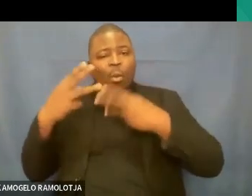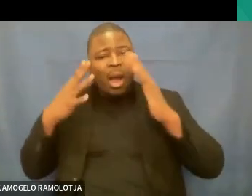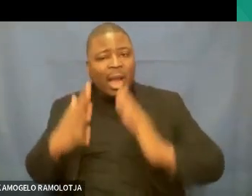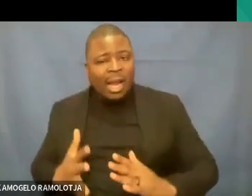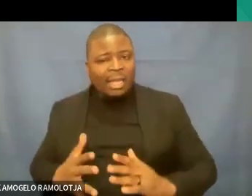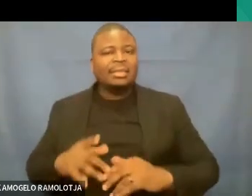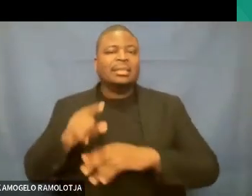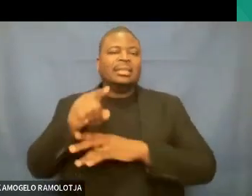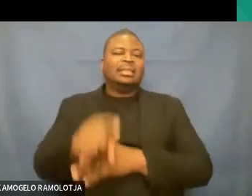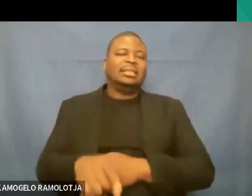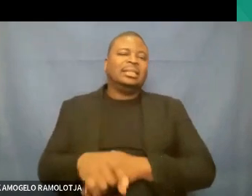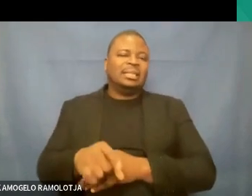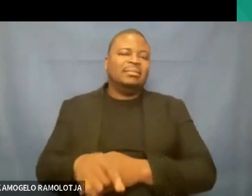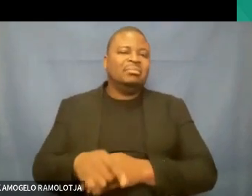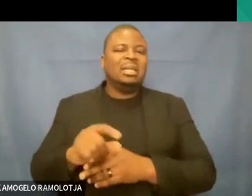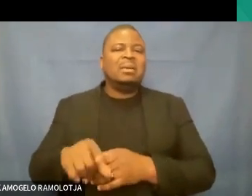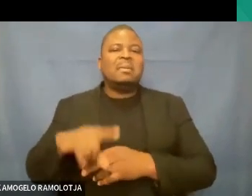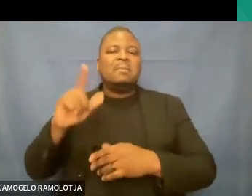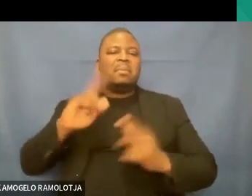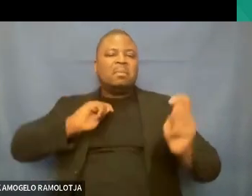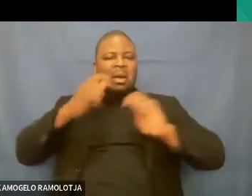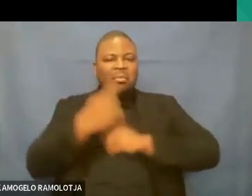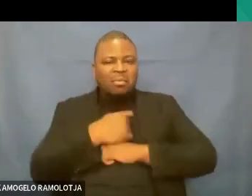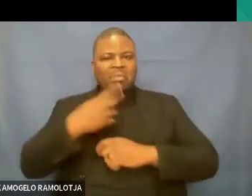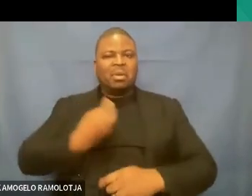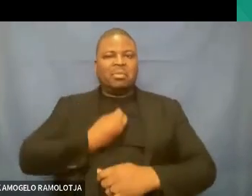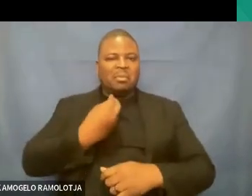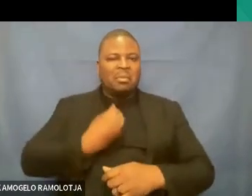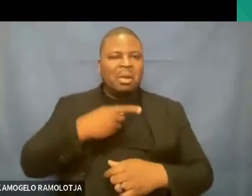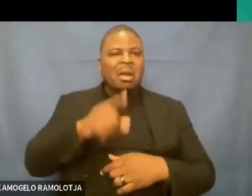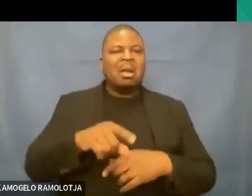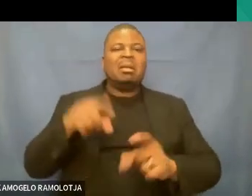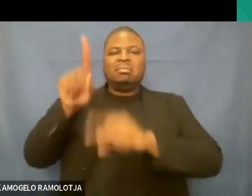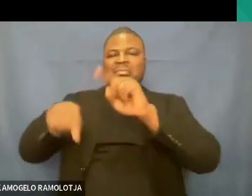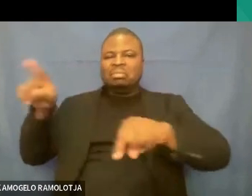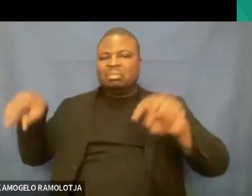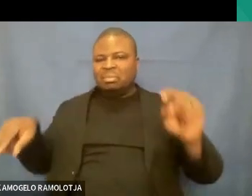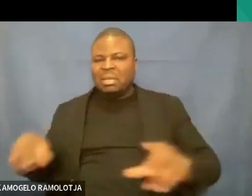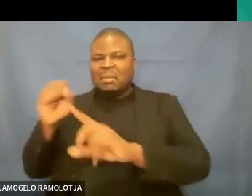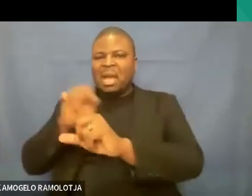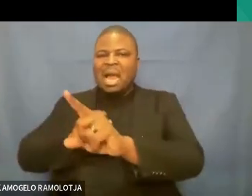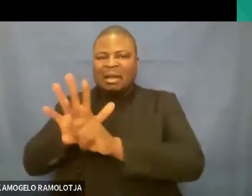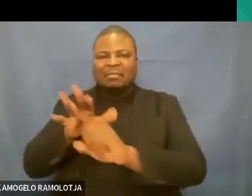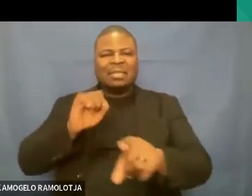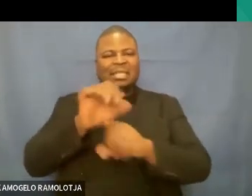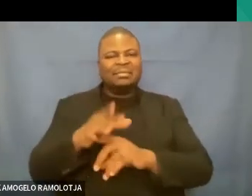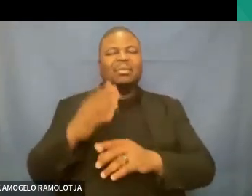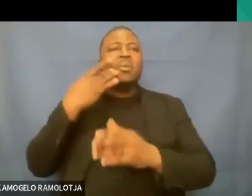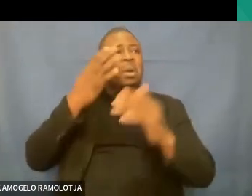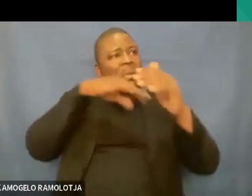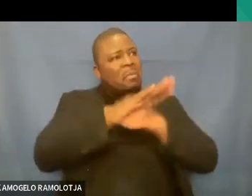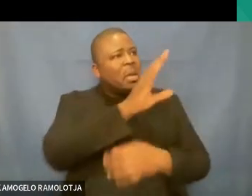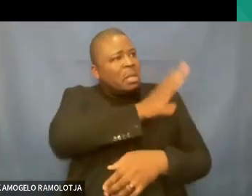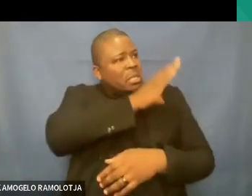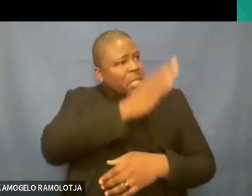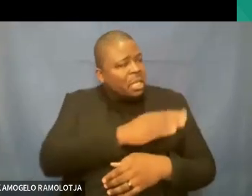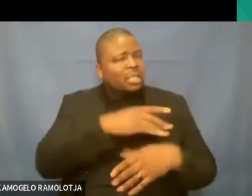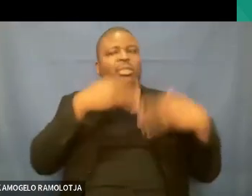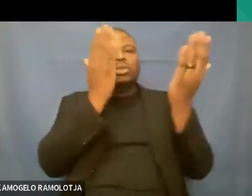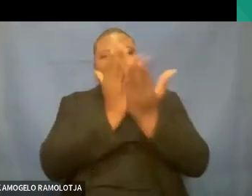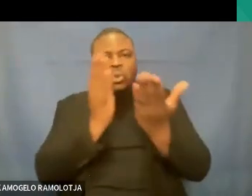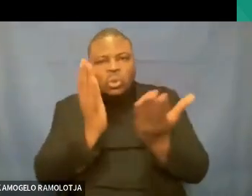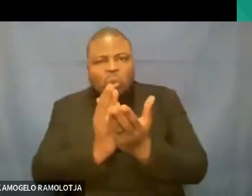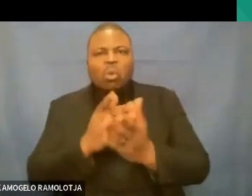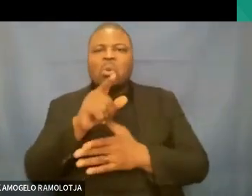face discrimination in schools, clinics, by community members, and in their homes. So when the people meant to protect them are the